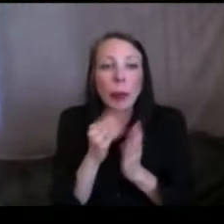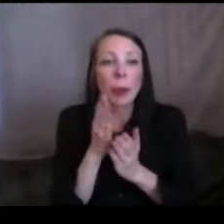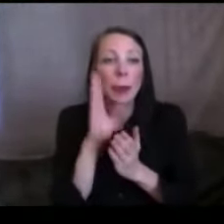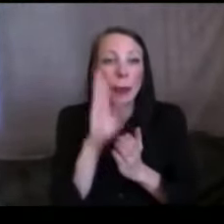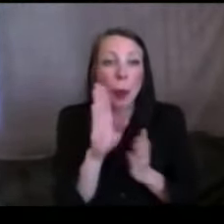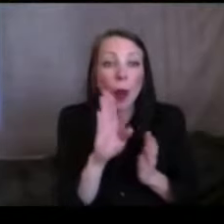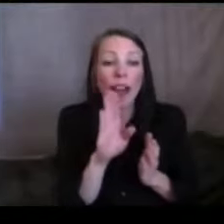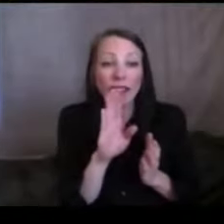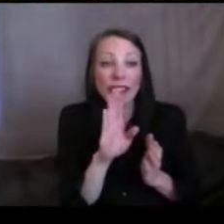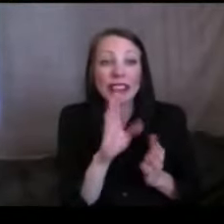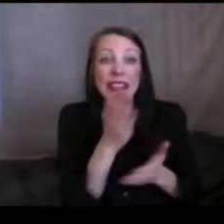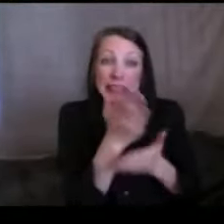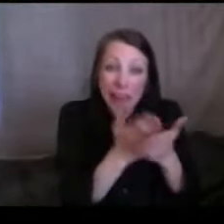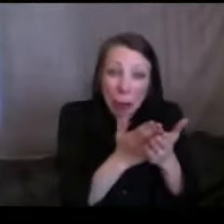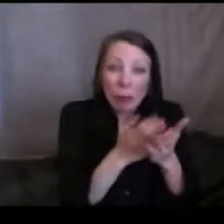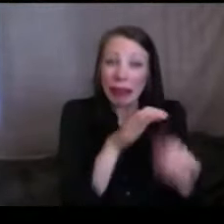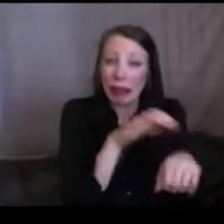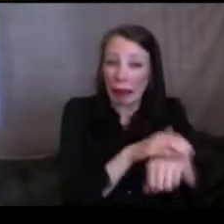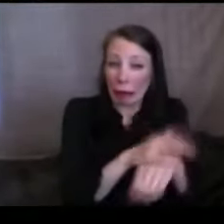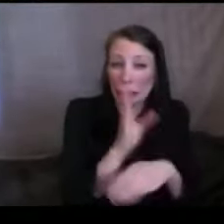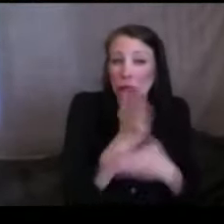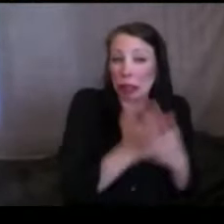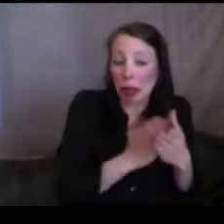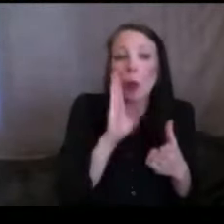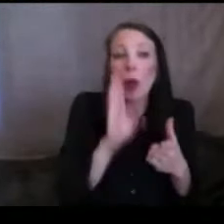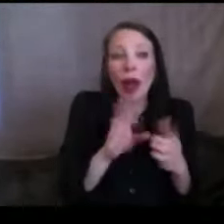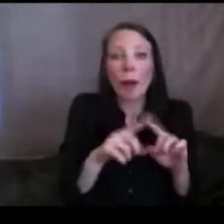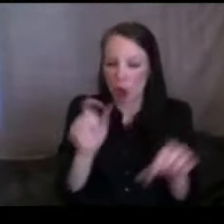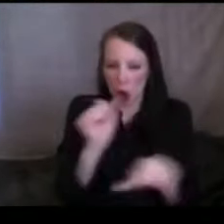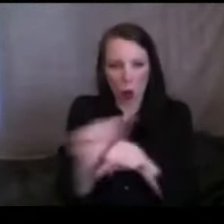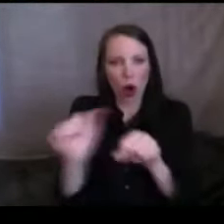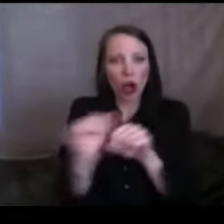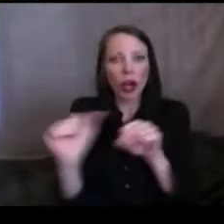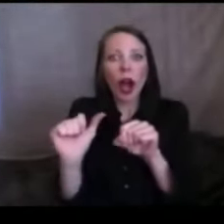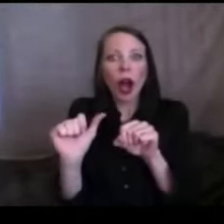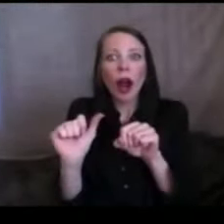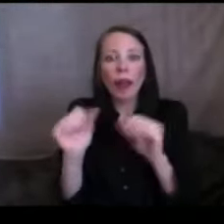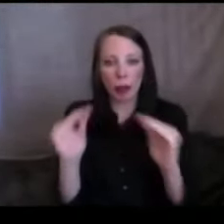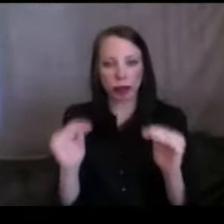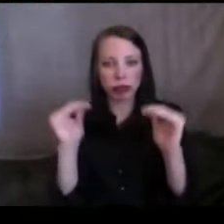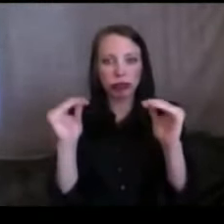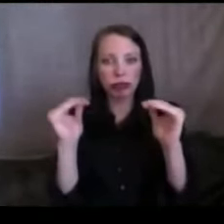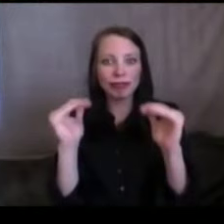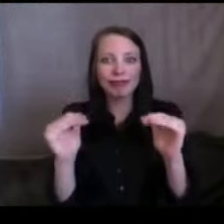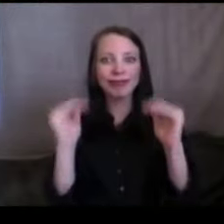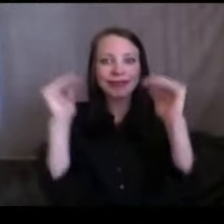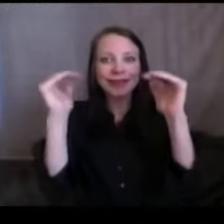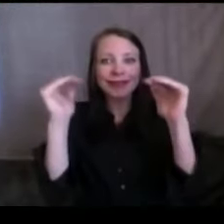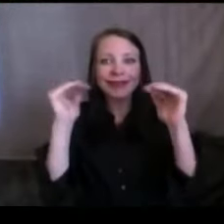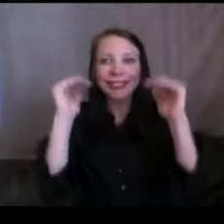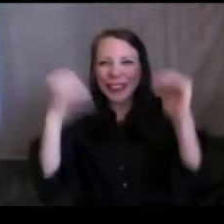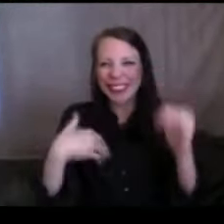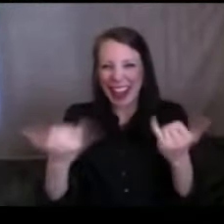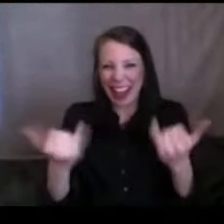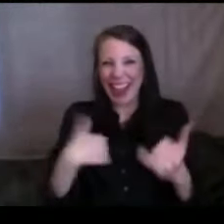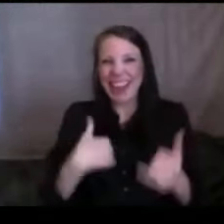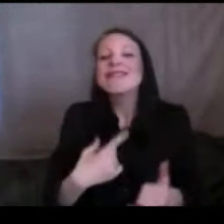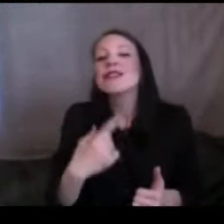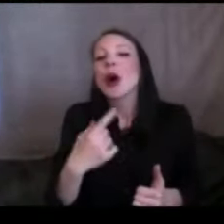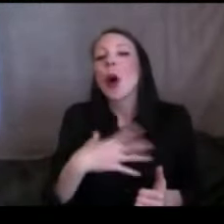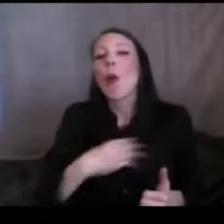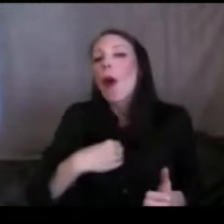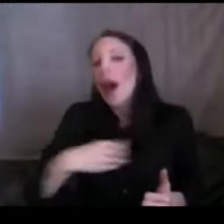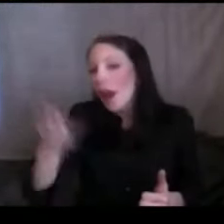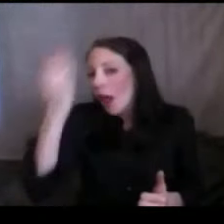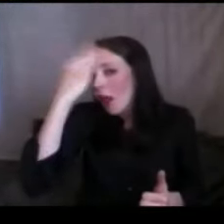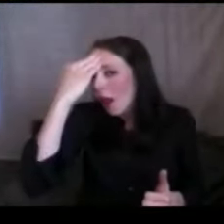Two, they've come up through the ladder, so they've not only learned English the hard way, but we embrace it